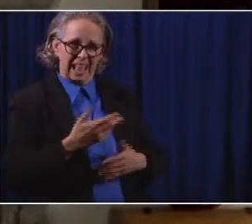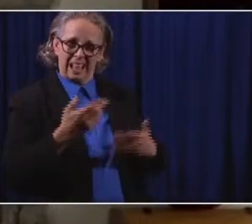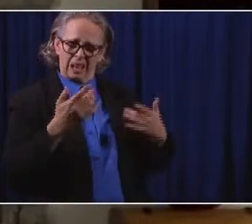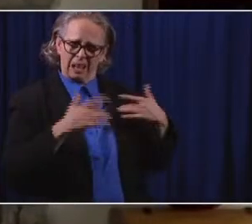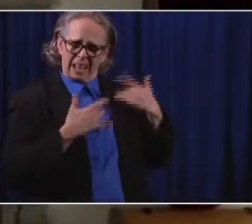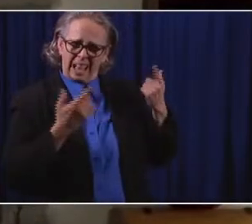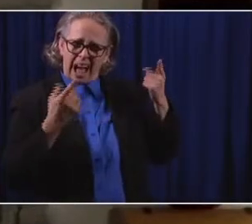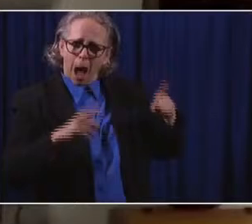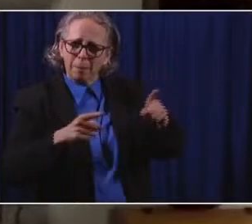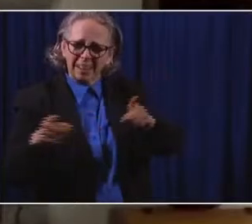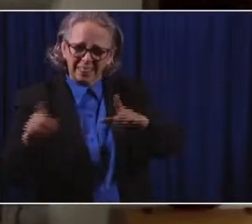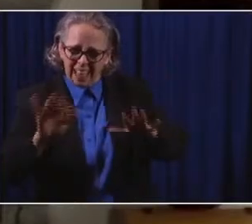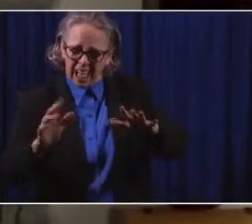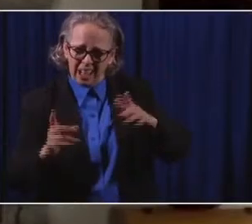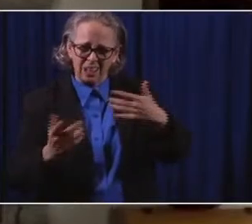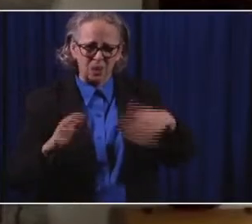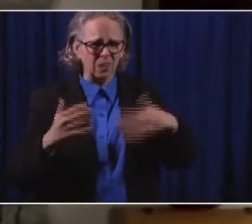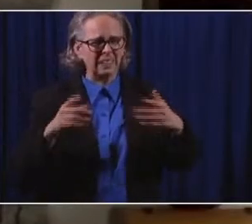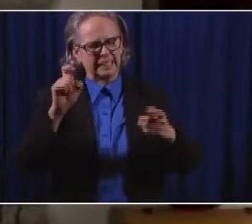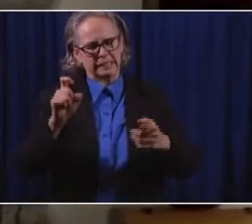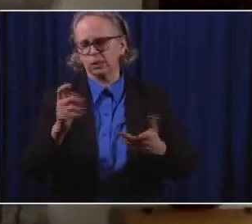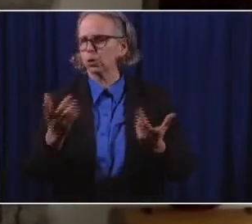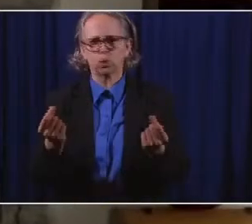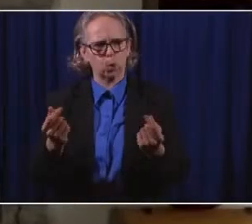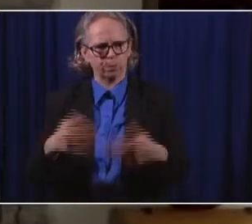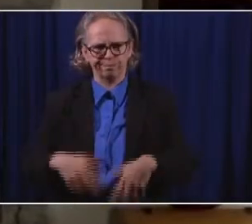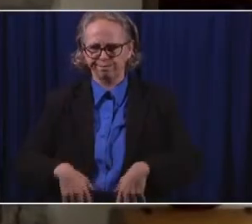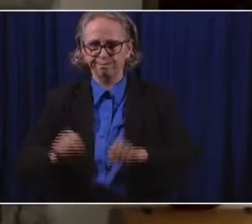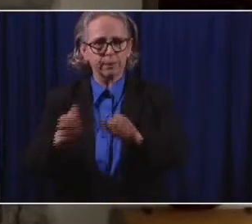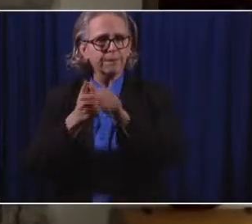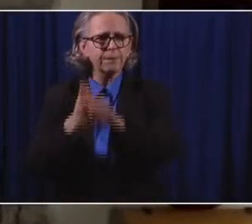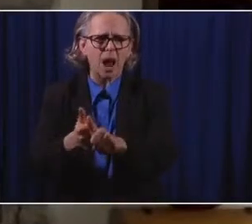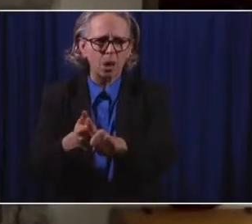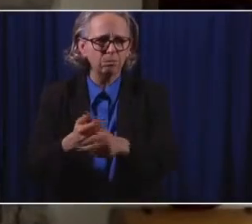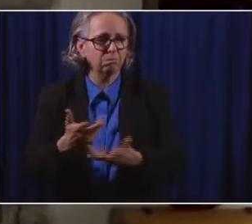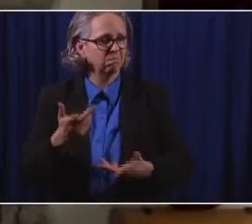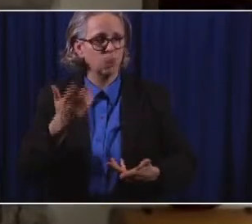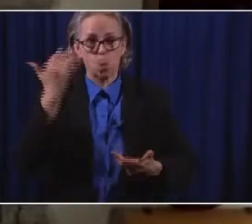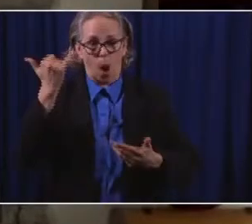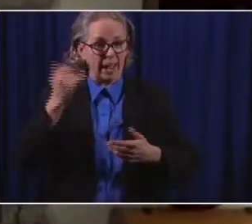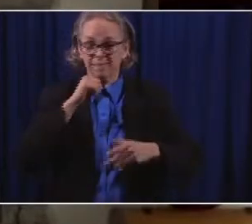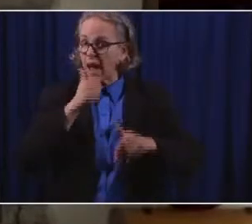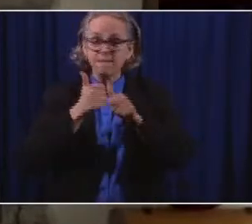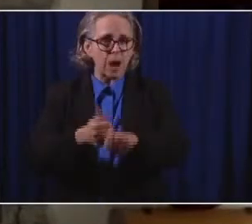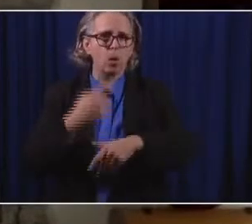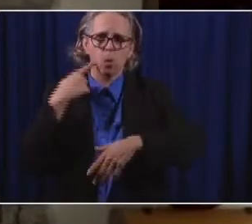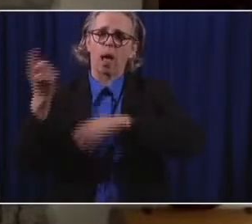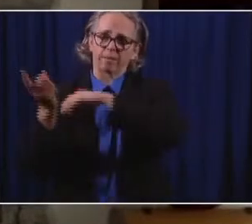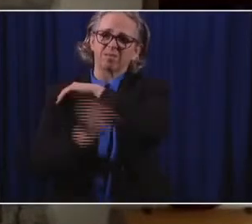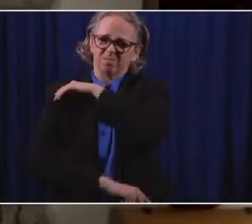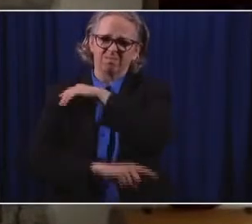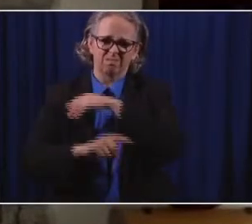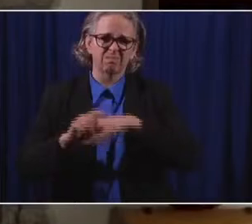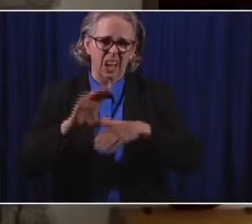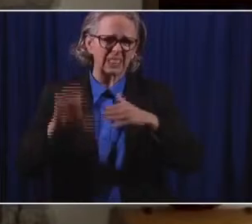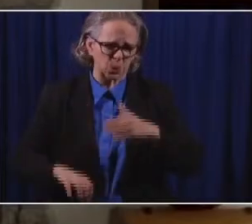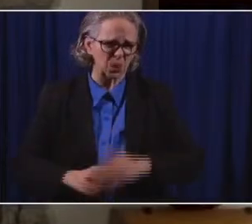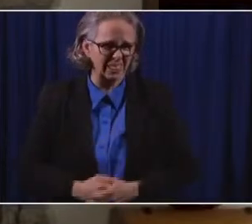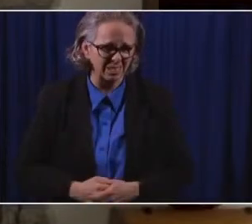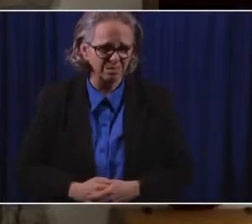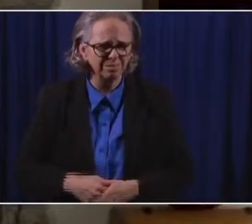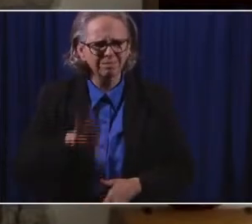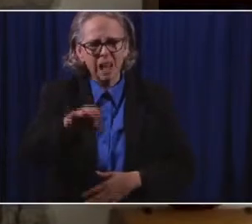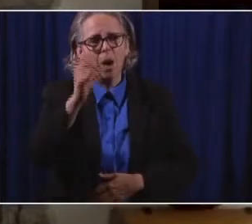to be consequences, and there will, in fact, be consequences. But in answer to your question, I'm not taking anything off the